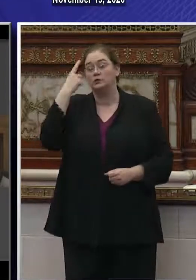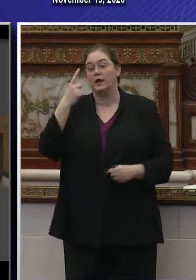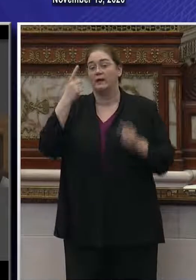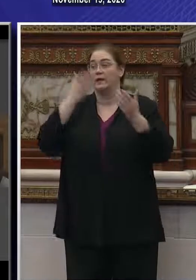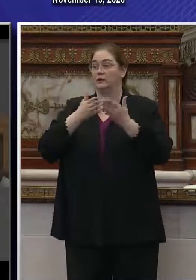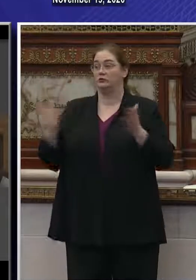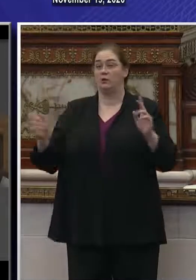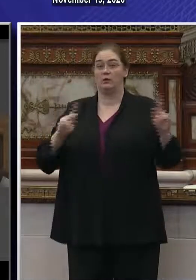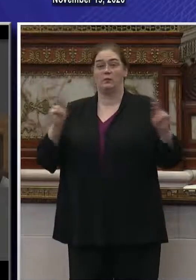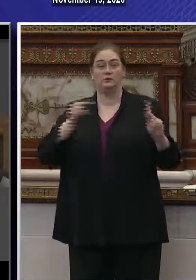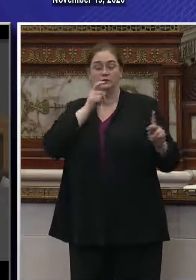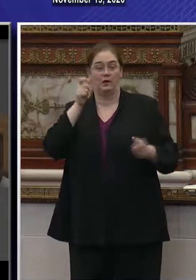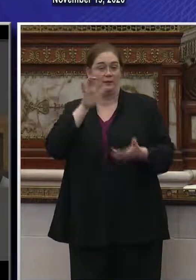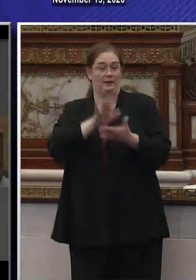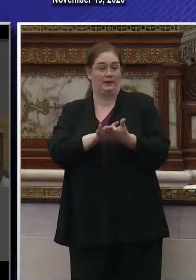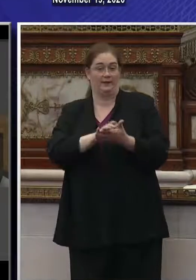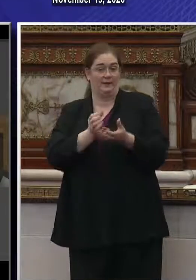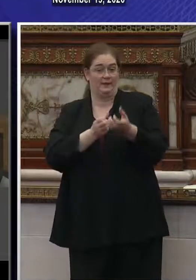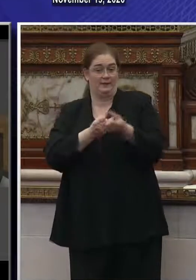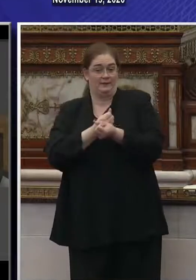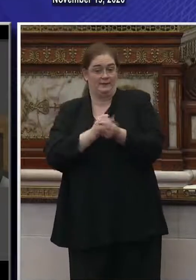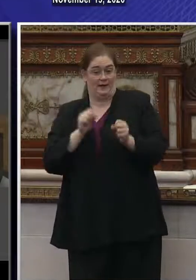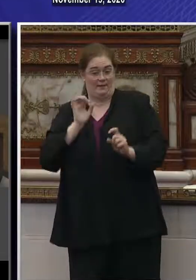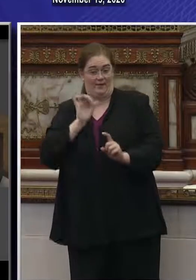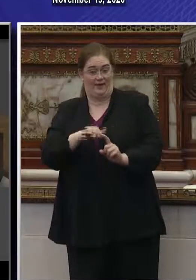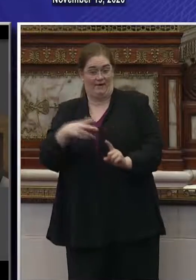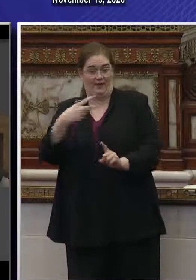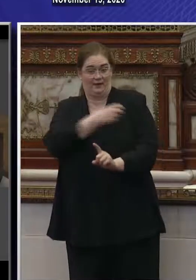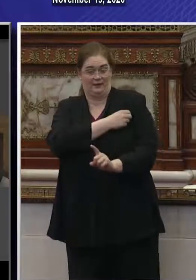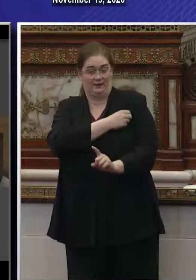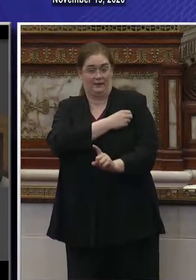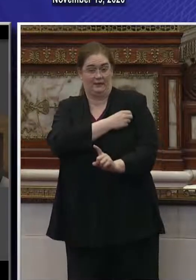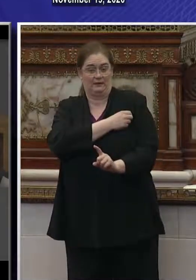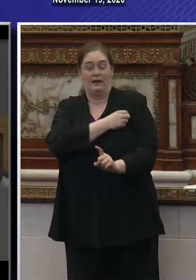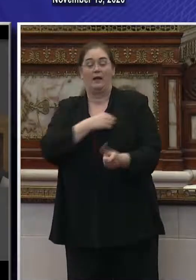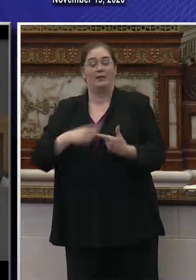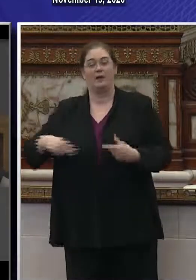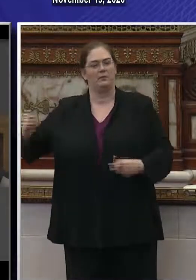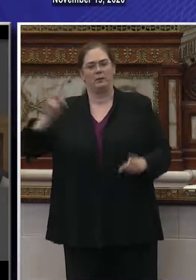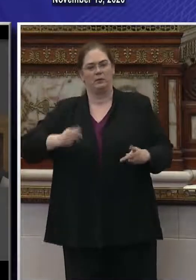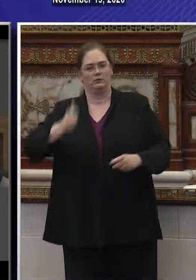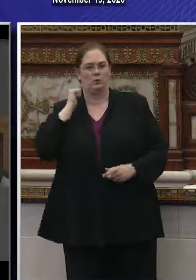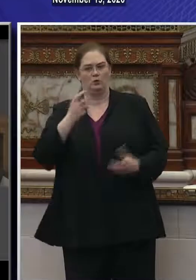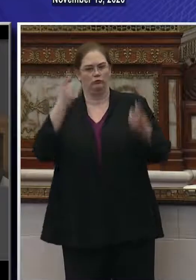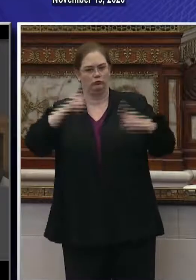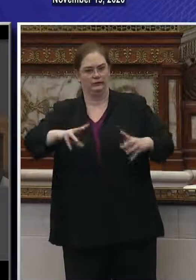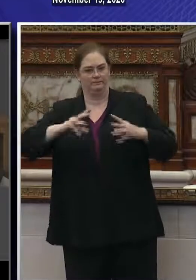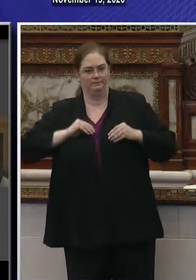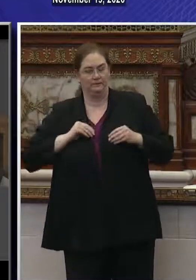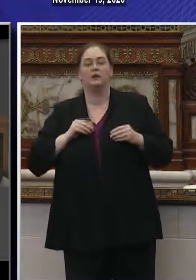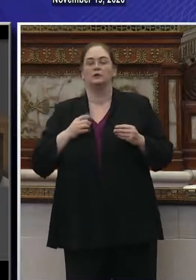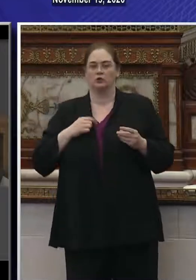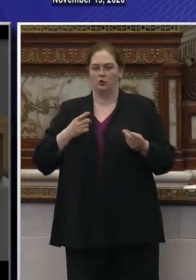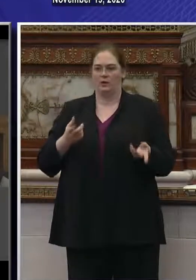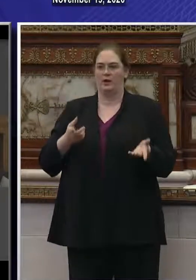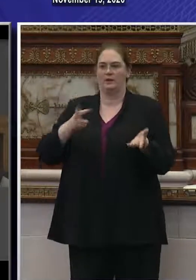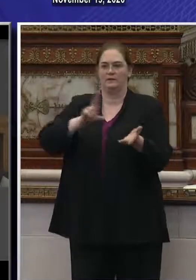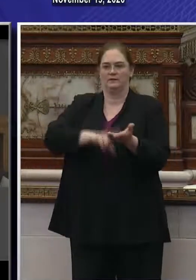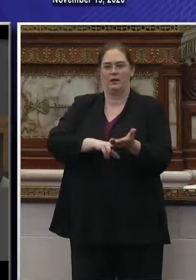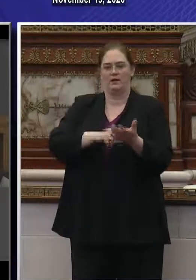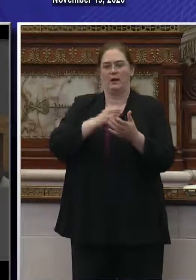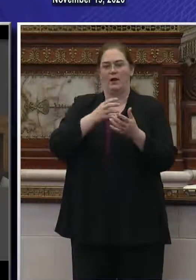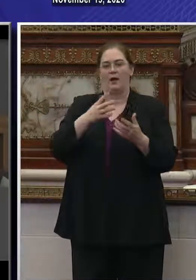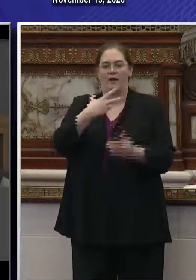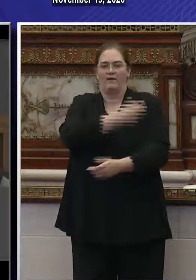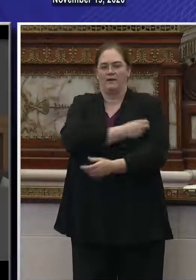general population does not believe in the safety of the vaccines, they will not agree to take it. And so we have signed a vaccine